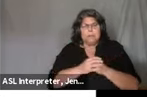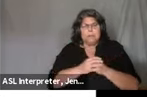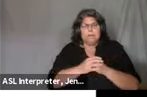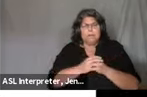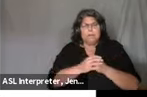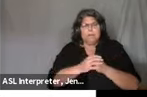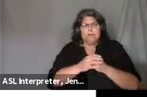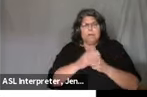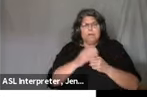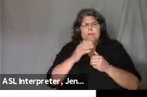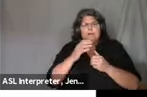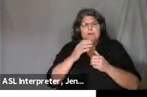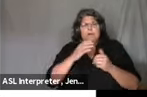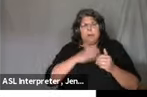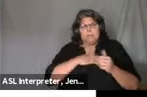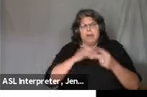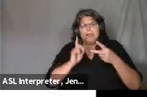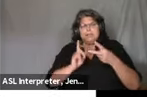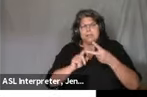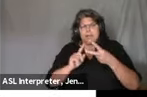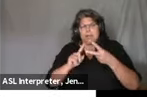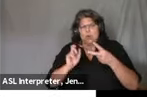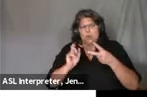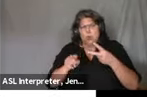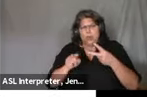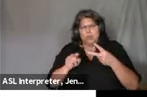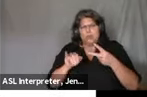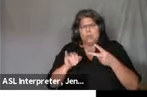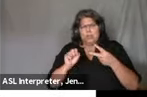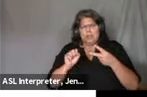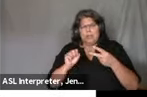then my second question would be,